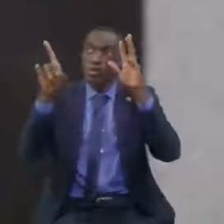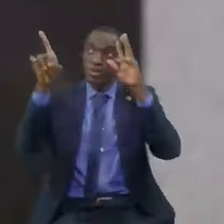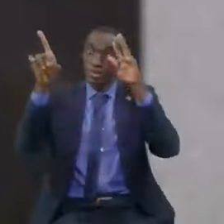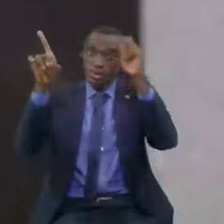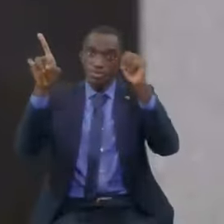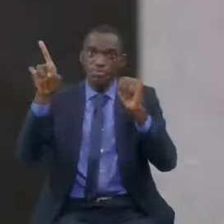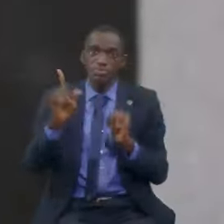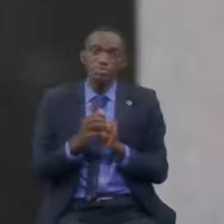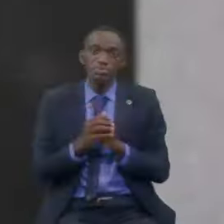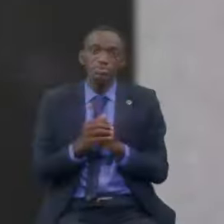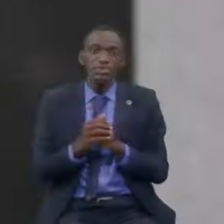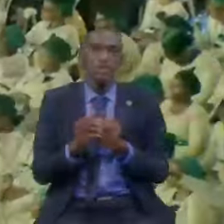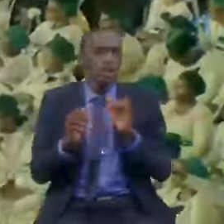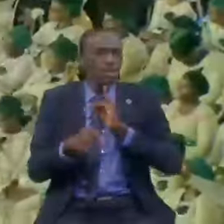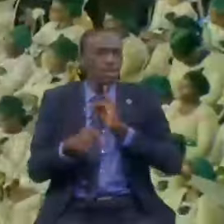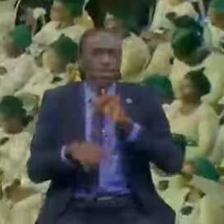people again.